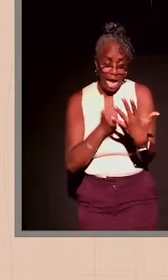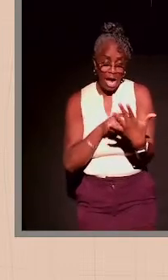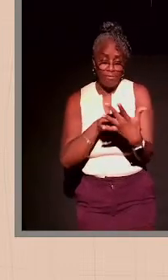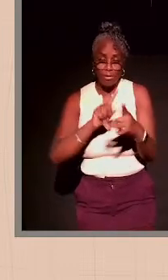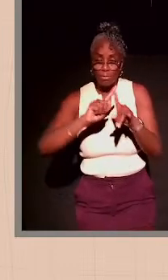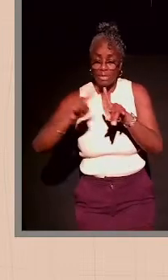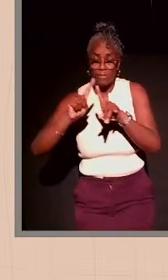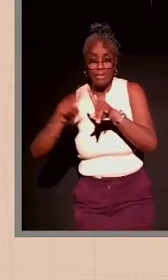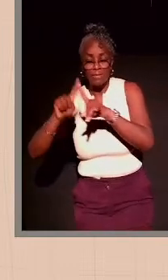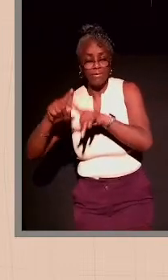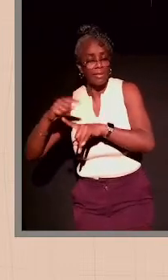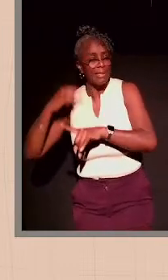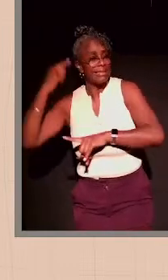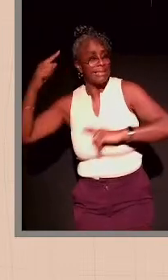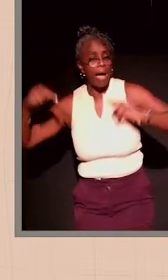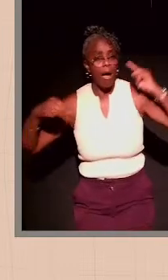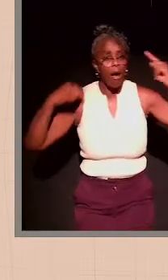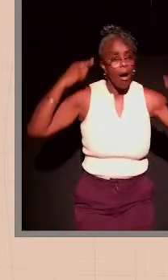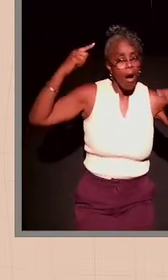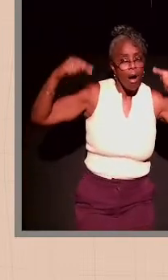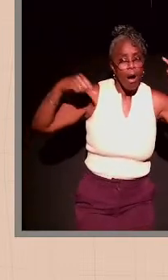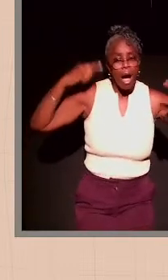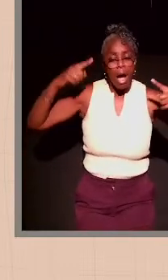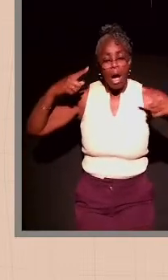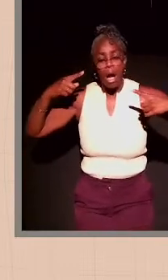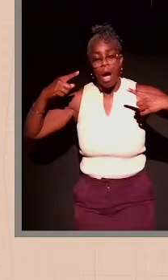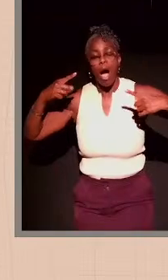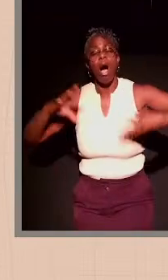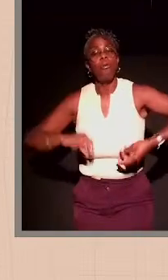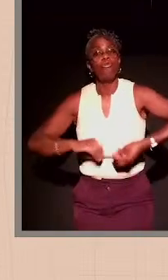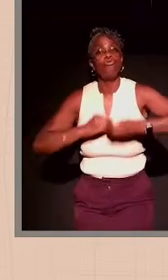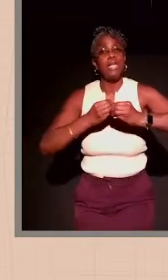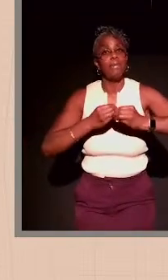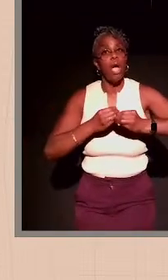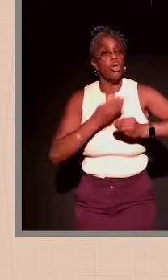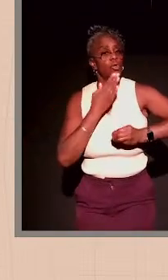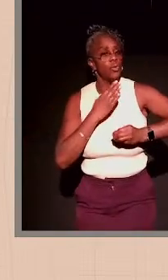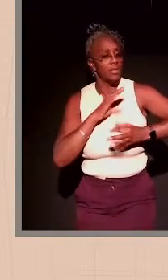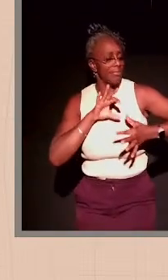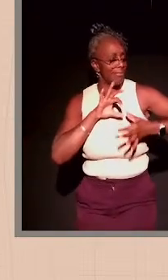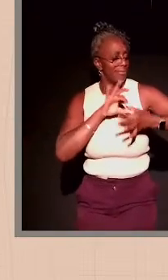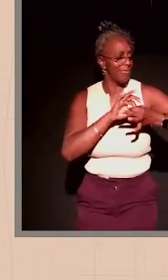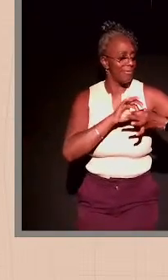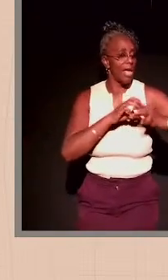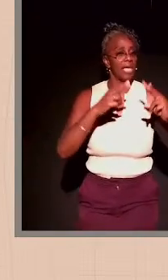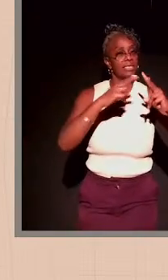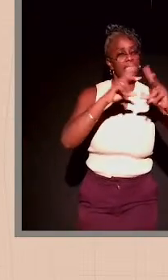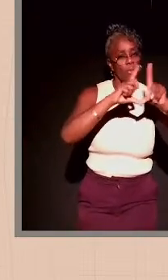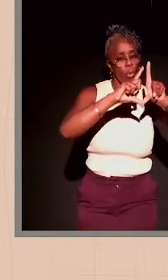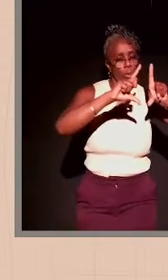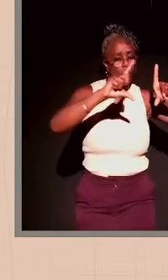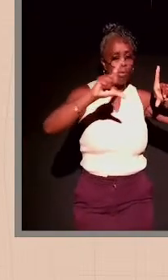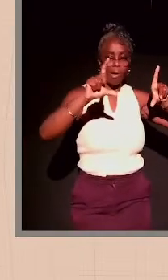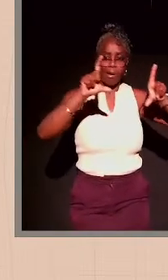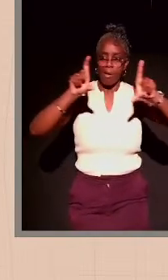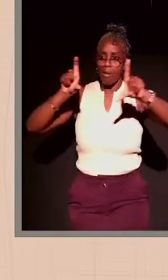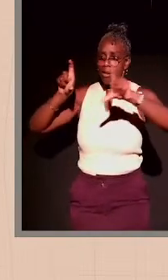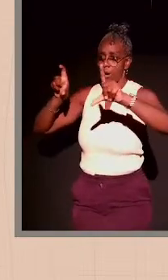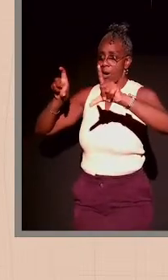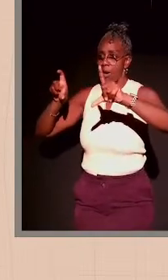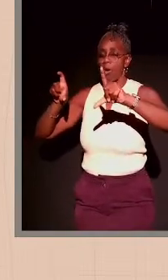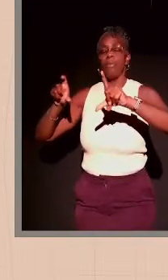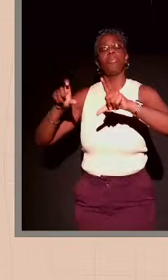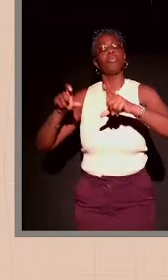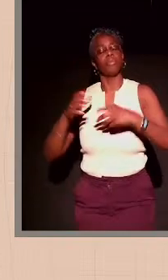different sound that I have created using double wide. At this time, I'd like